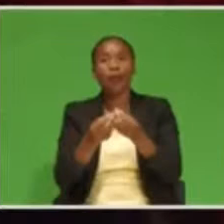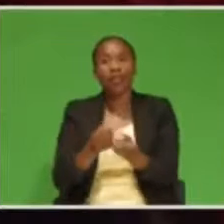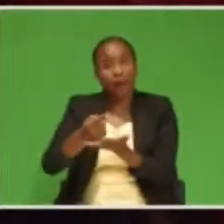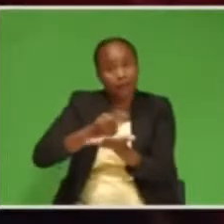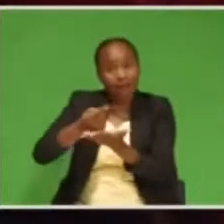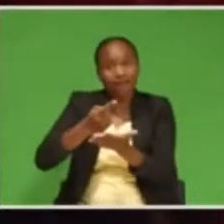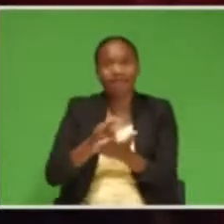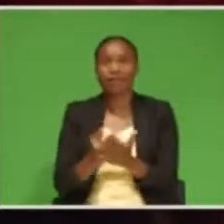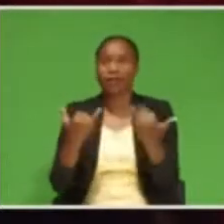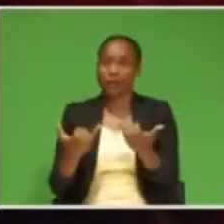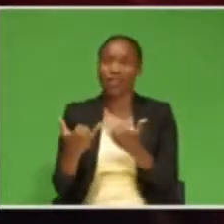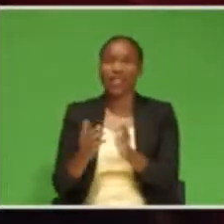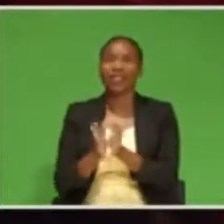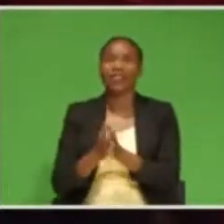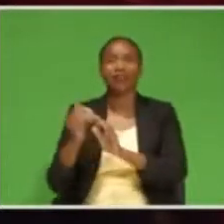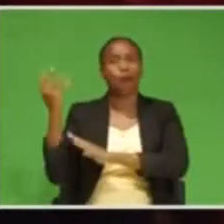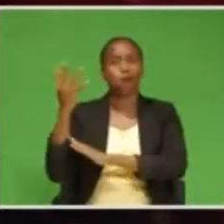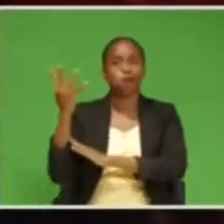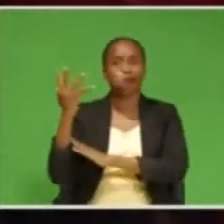of the House.